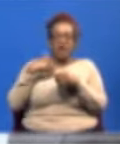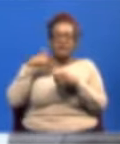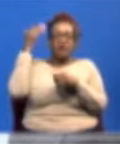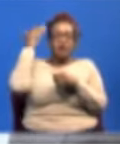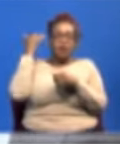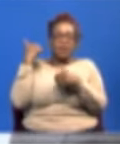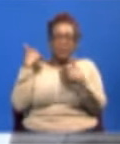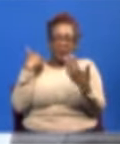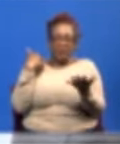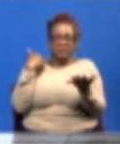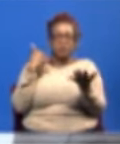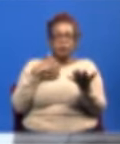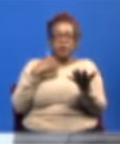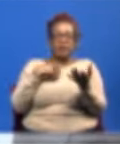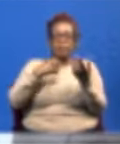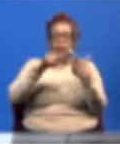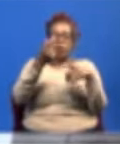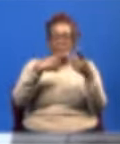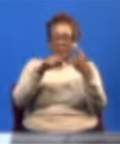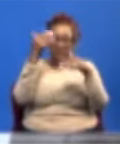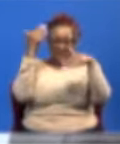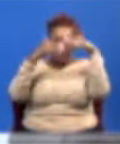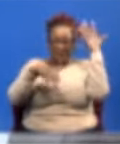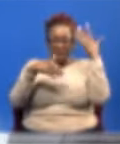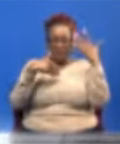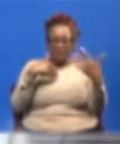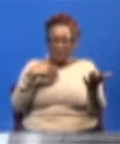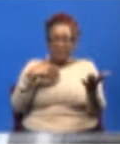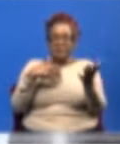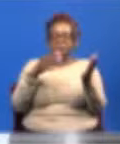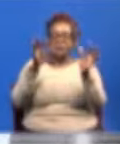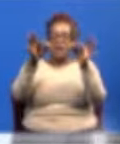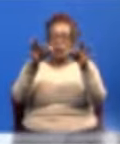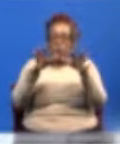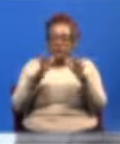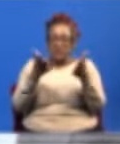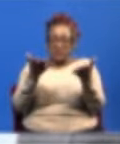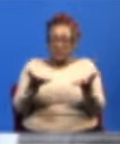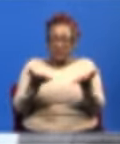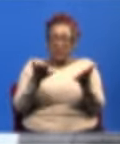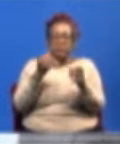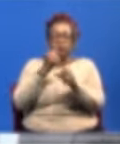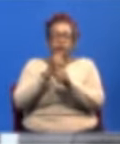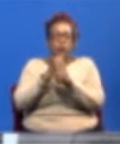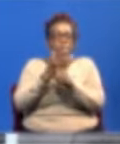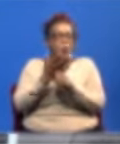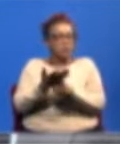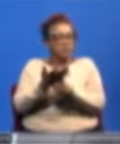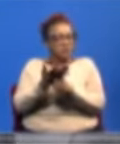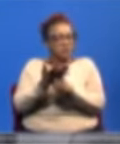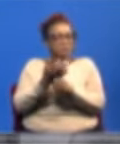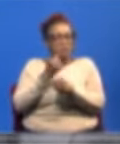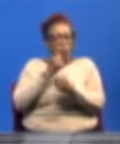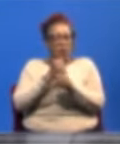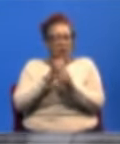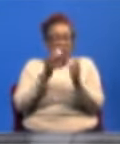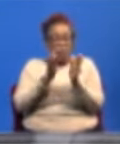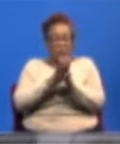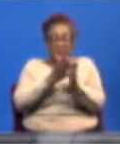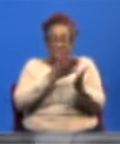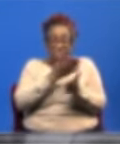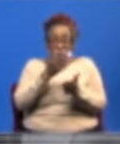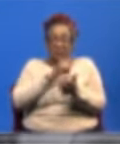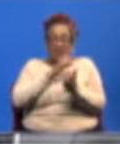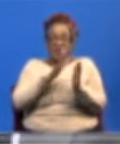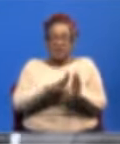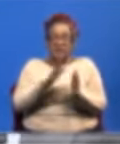their procurement experts there, their accountants there, what are they doing? They are colluding with these people in order